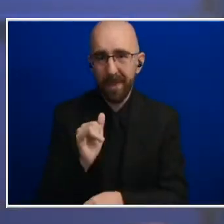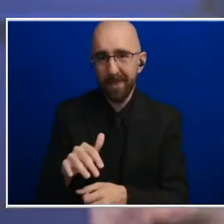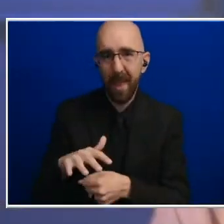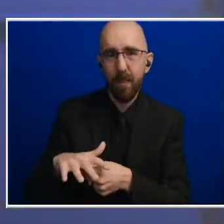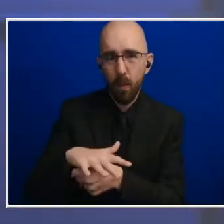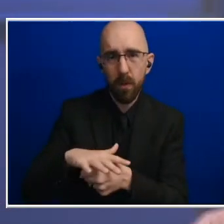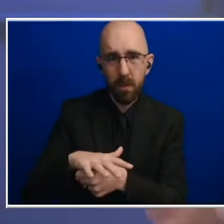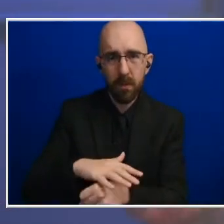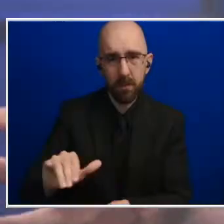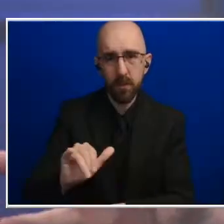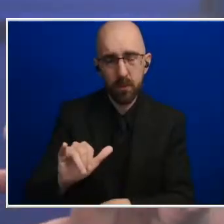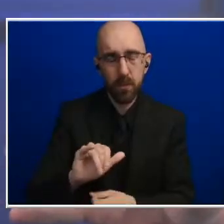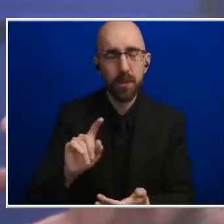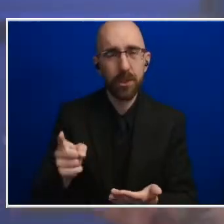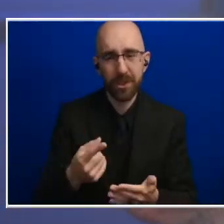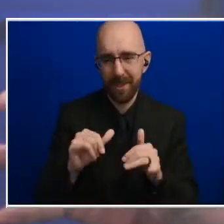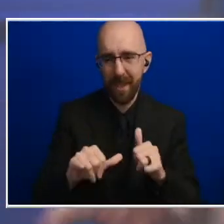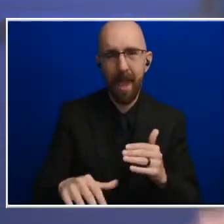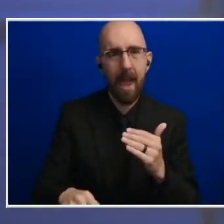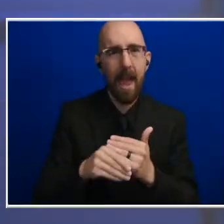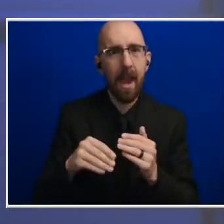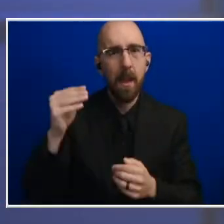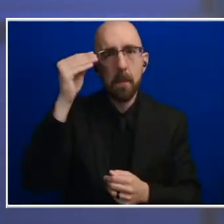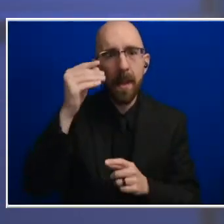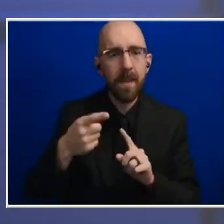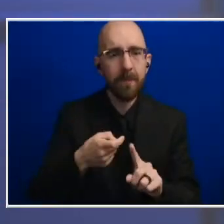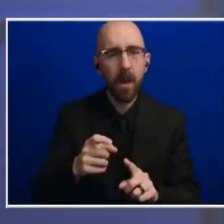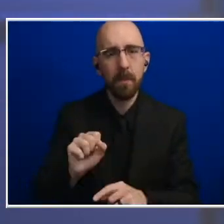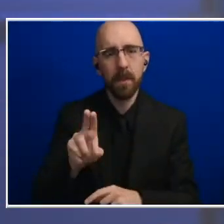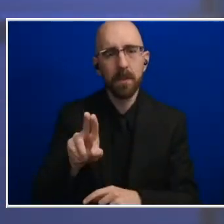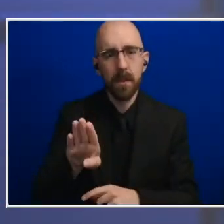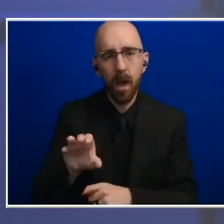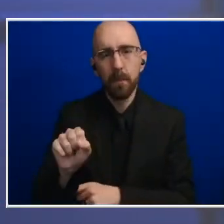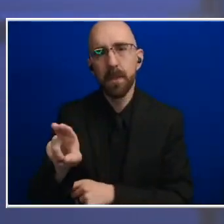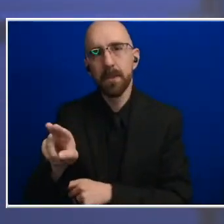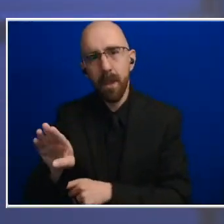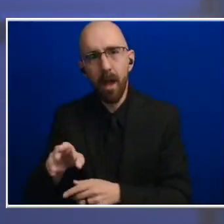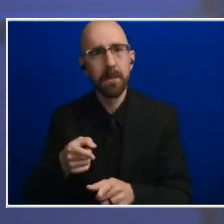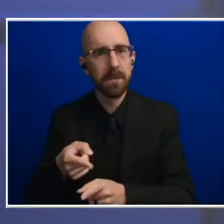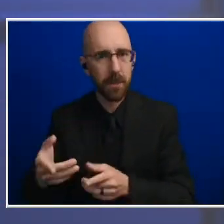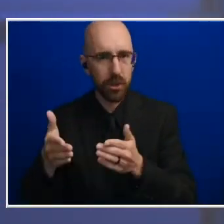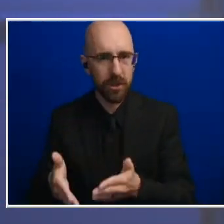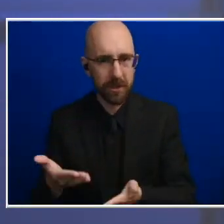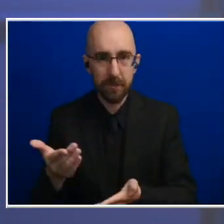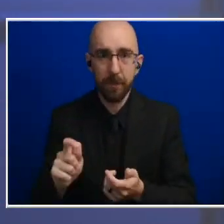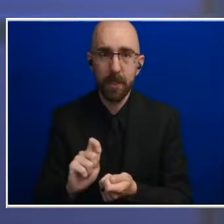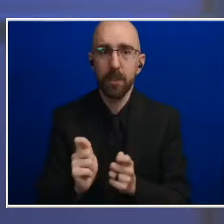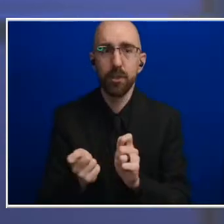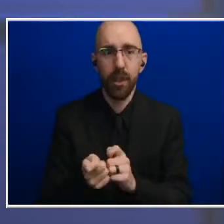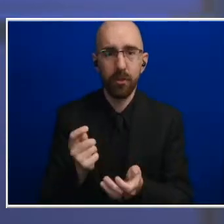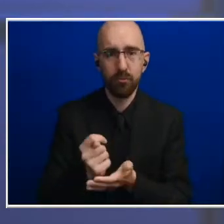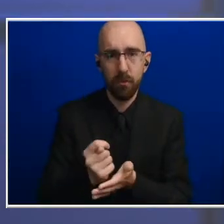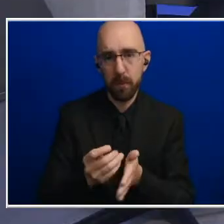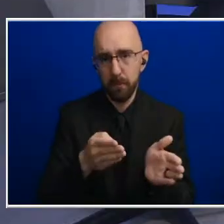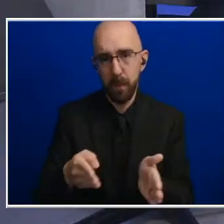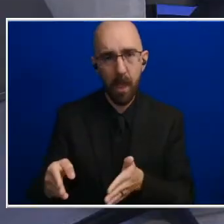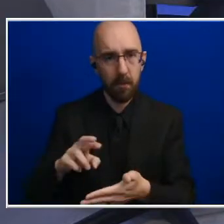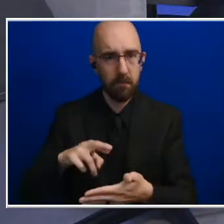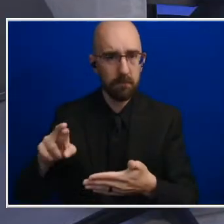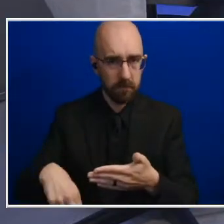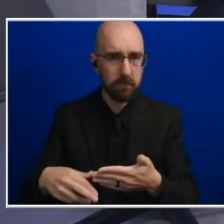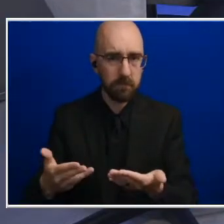it's that added opinion from a subspecialist that may change the treatment plan and improve outcomes. Mm-hmm. Yeah,